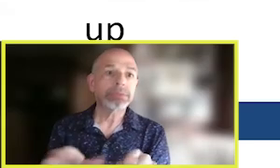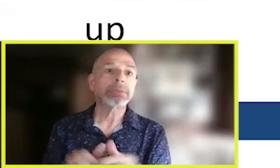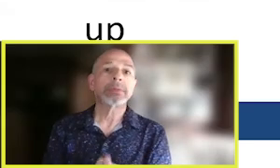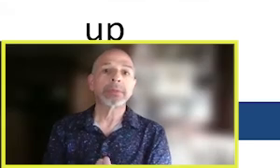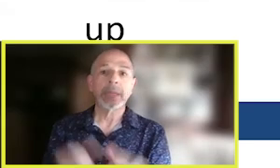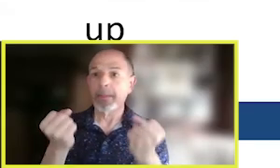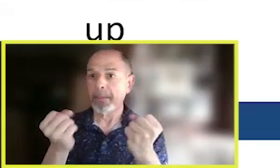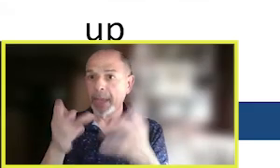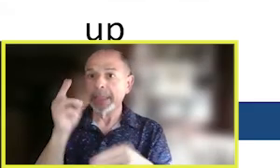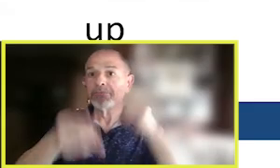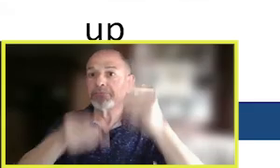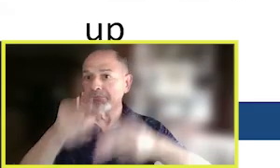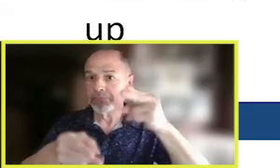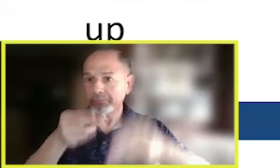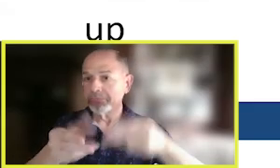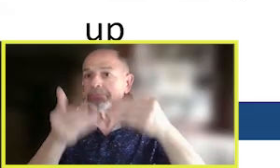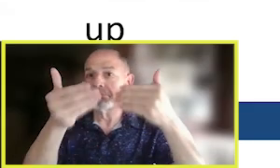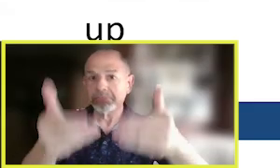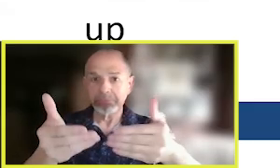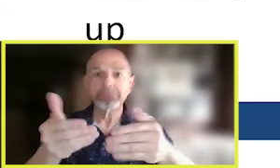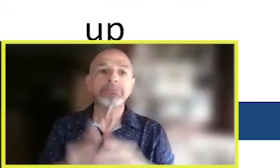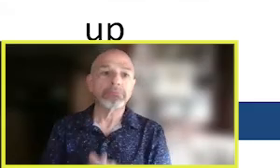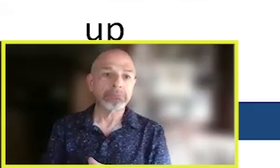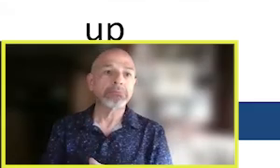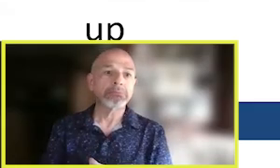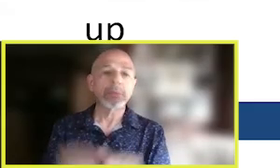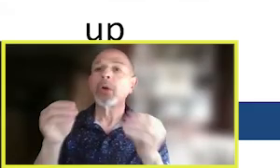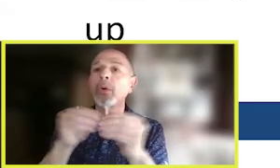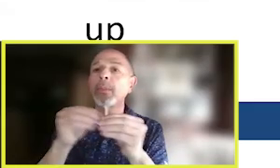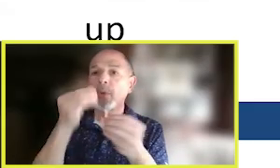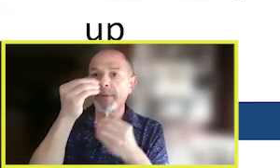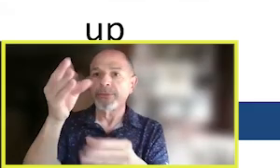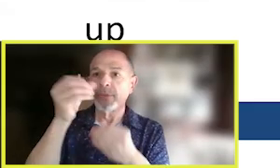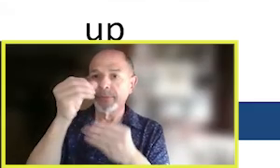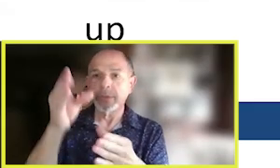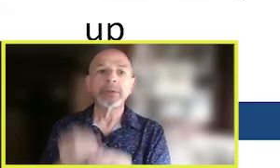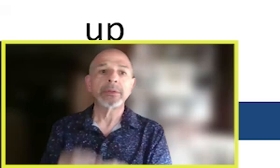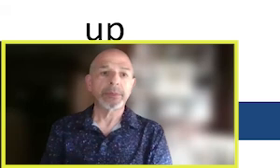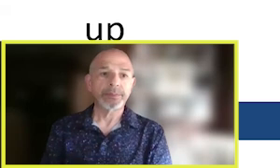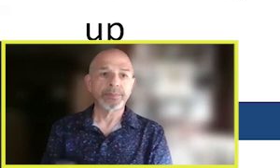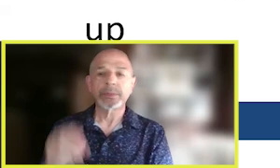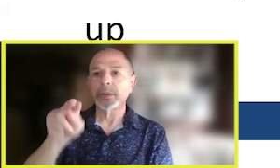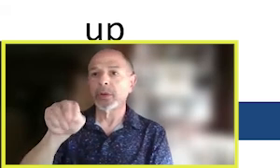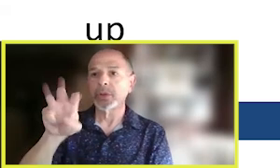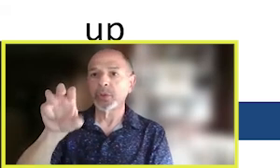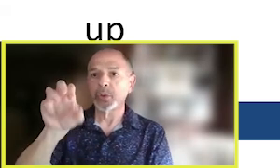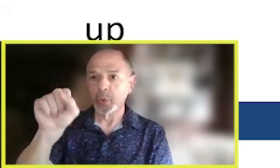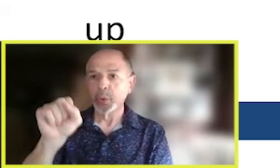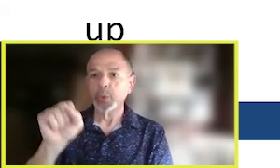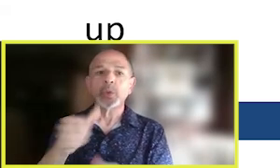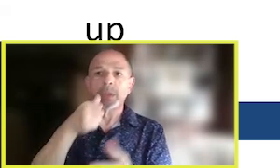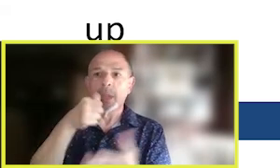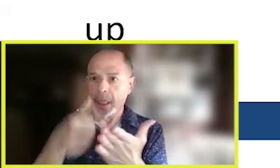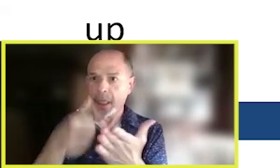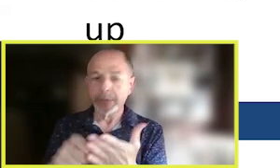this event. We will have information in an article in our newsletter If you don't have